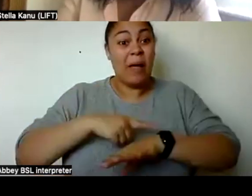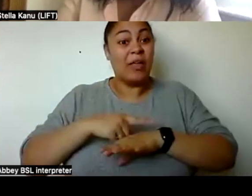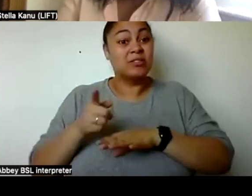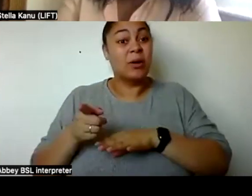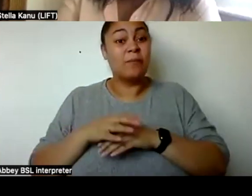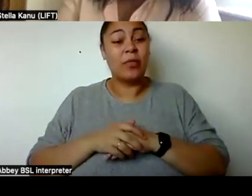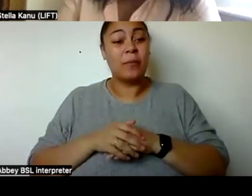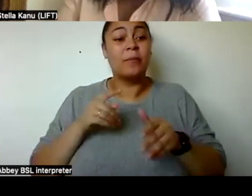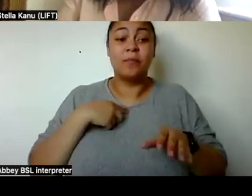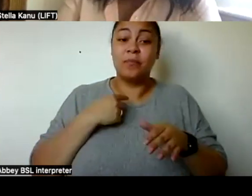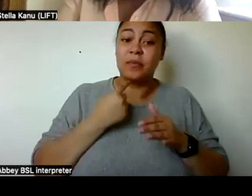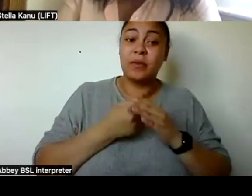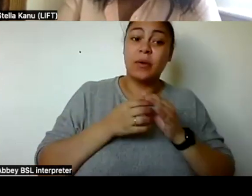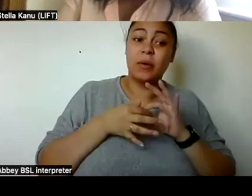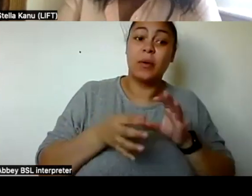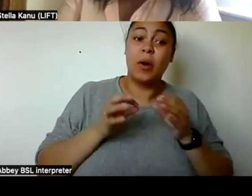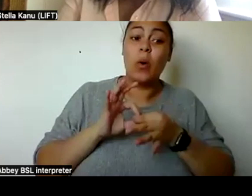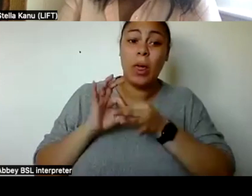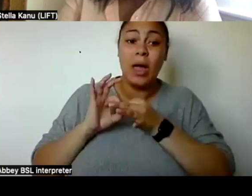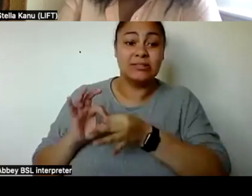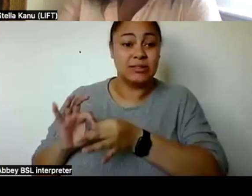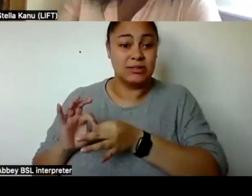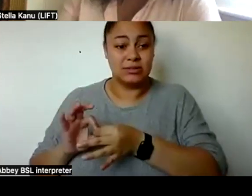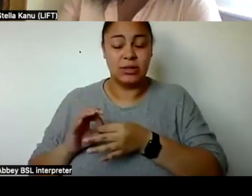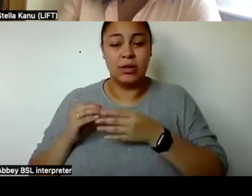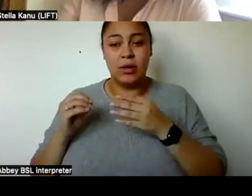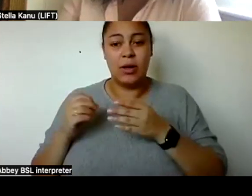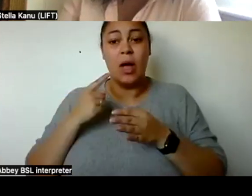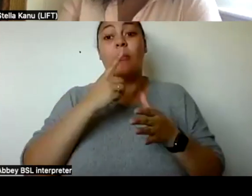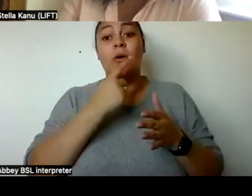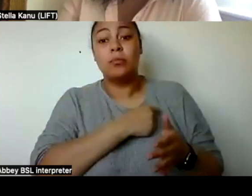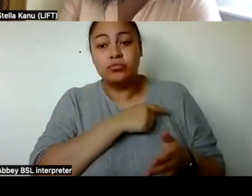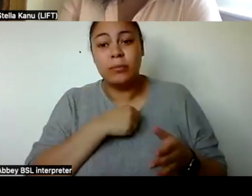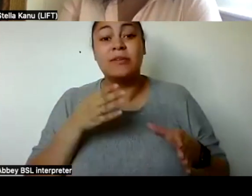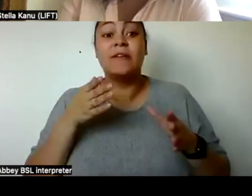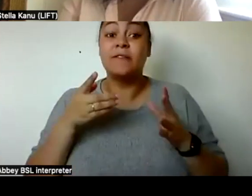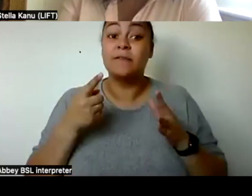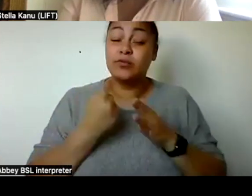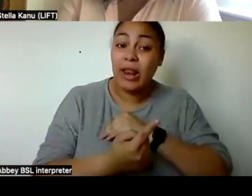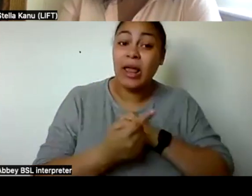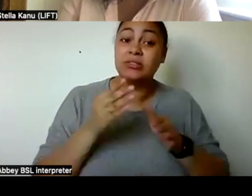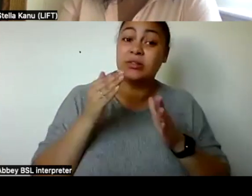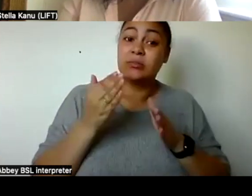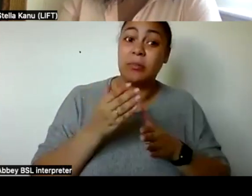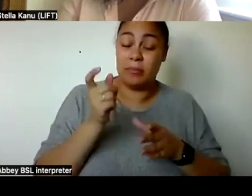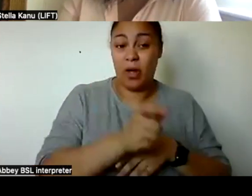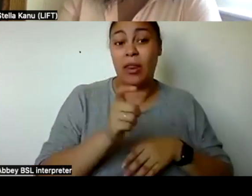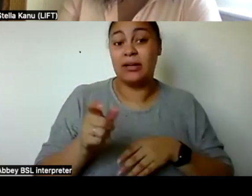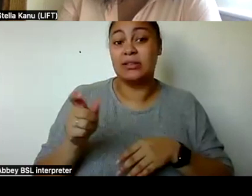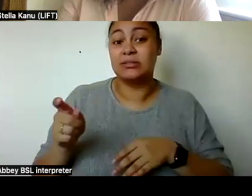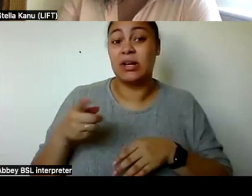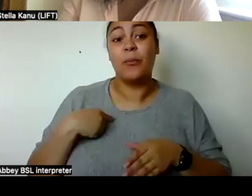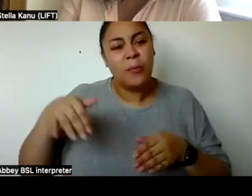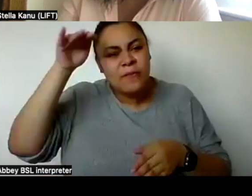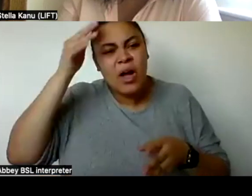some of the people that delivered that promise. And then we made promises to our freelance colleagues that we would find